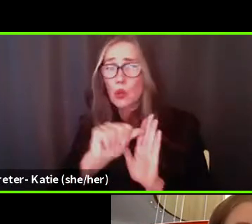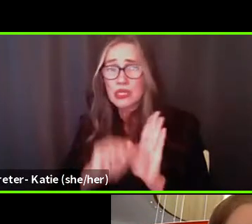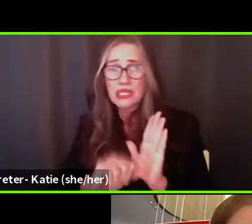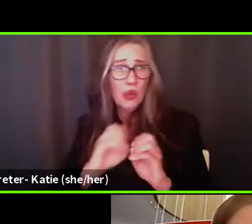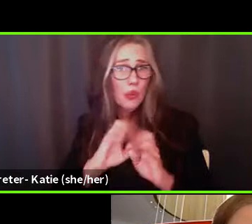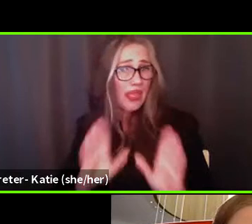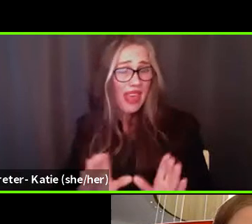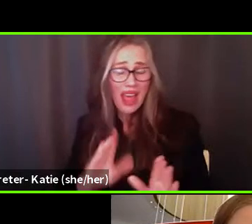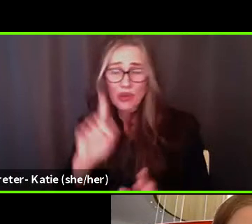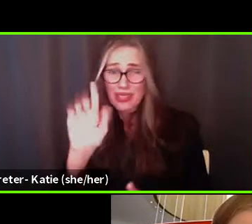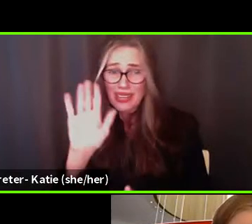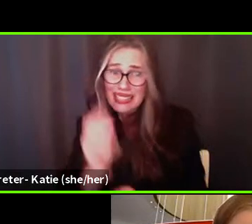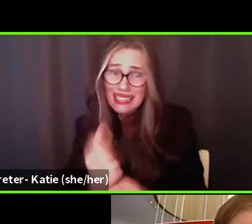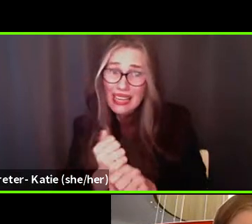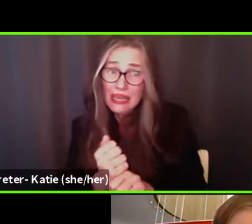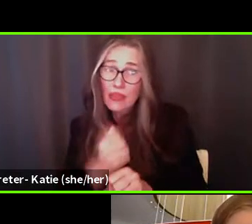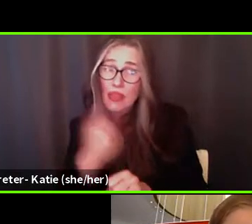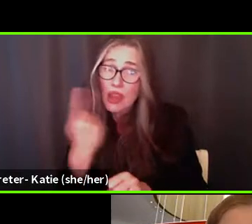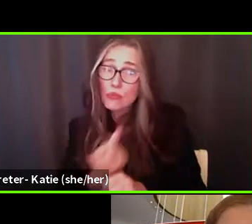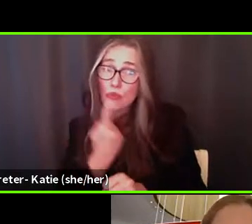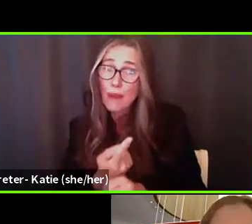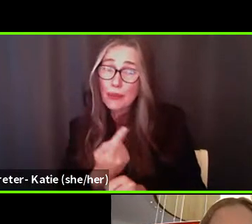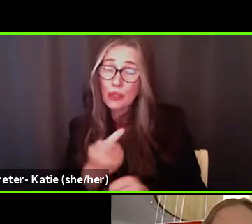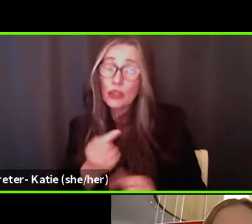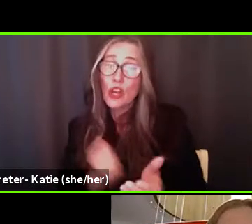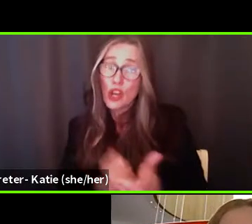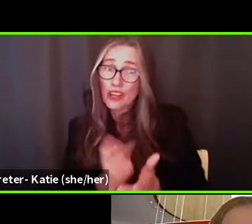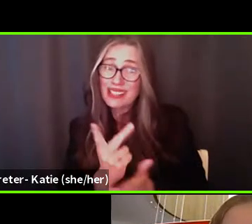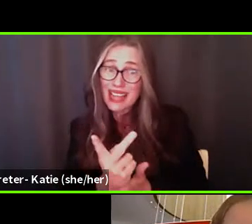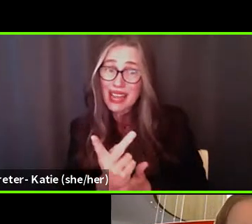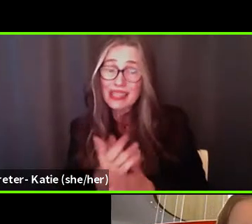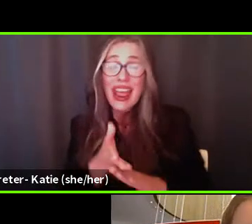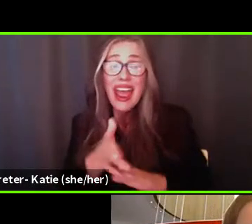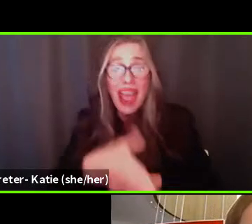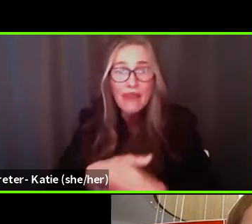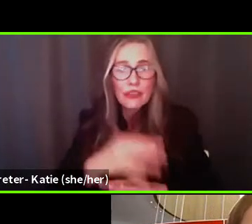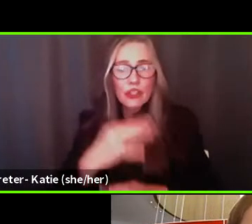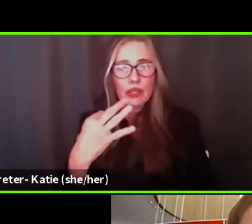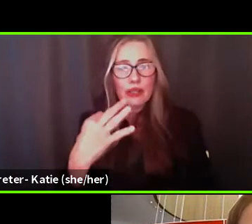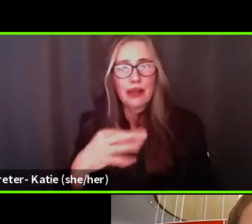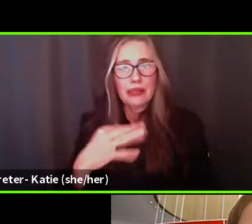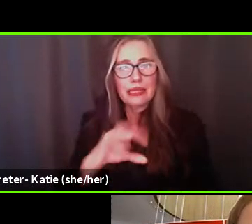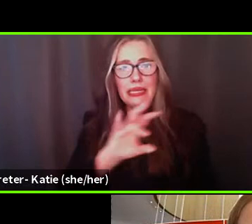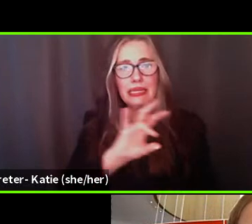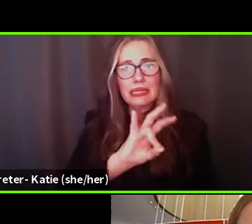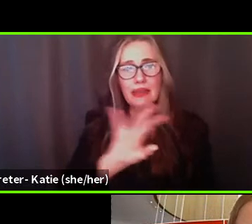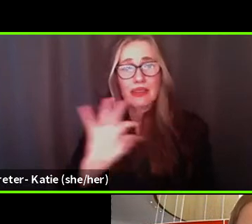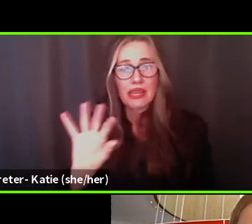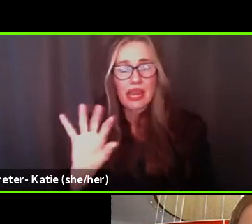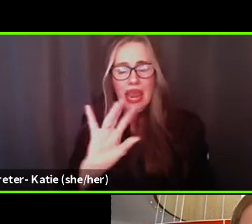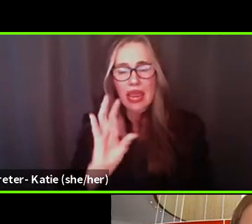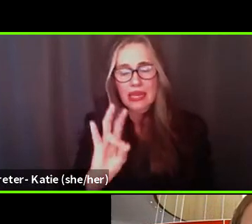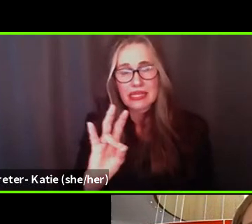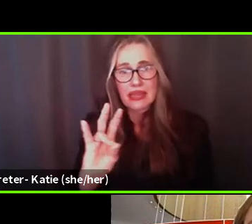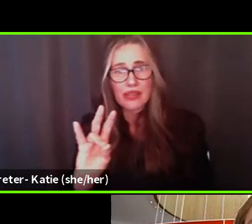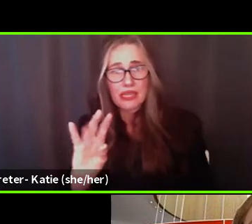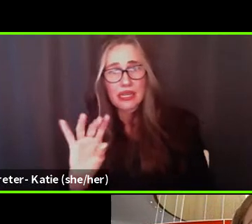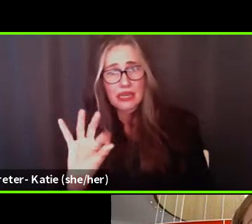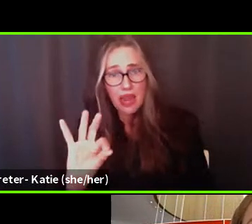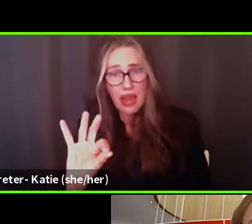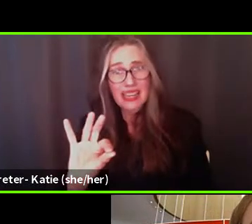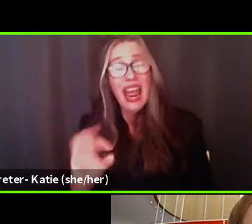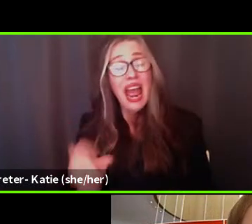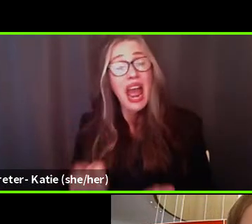prisons after 1979. the precise compensation amount that each survivor will receive is